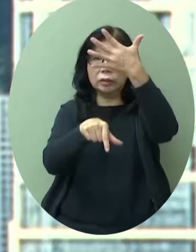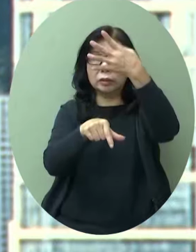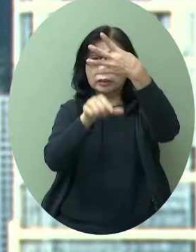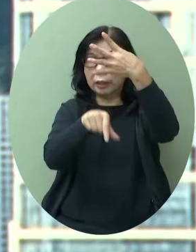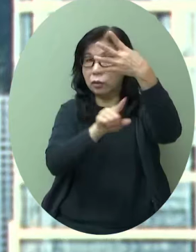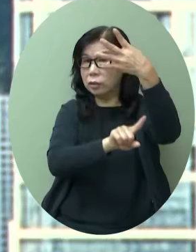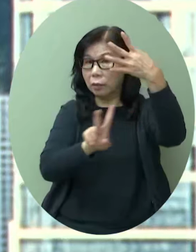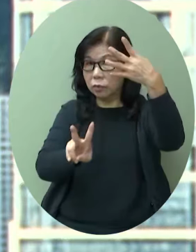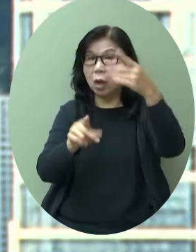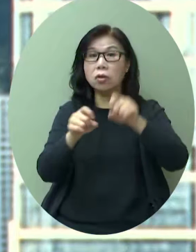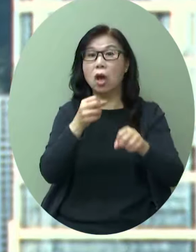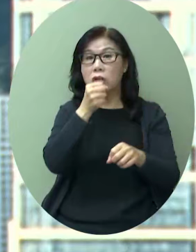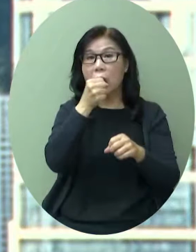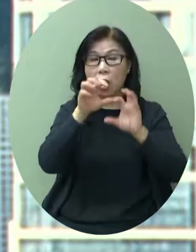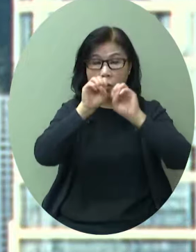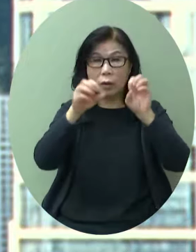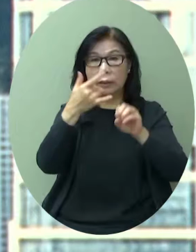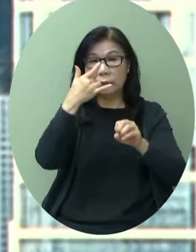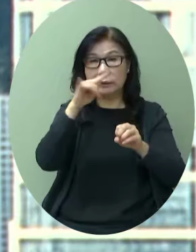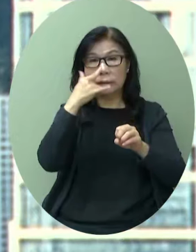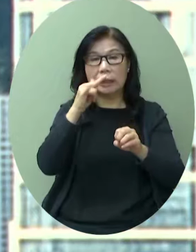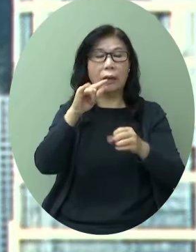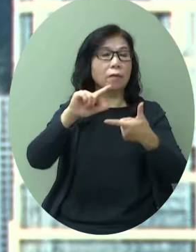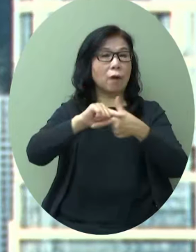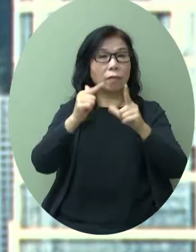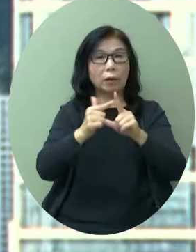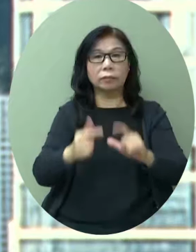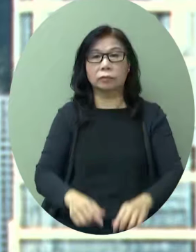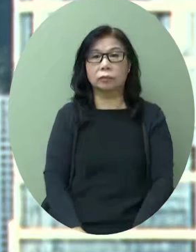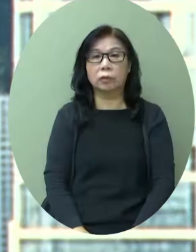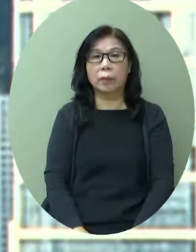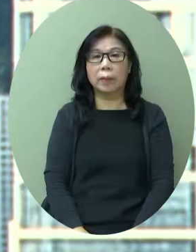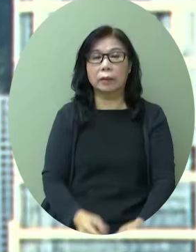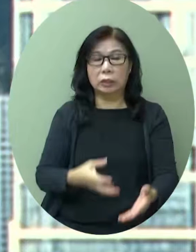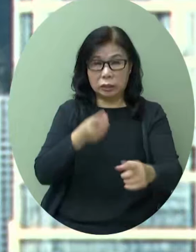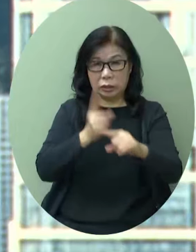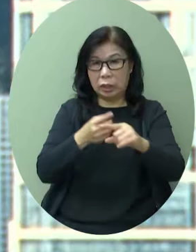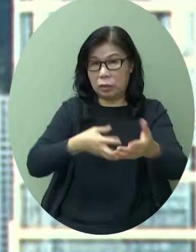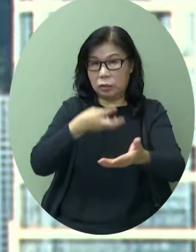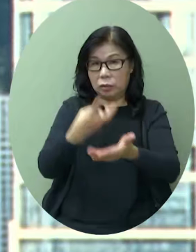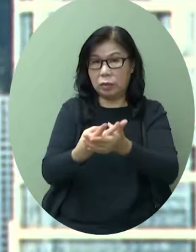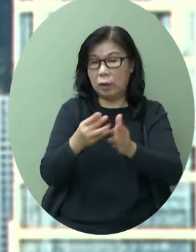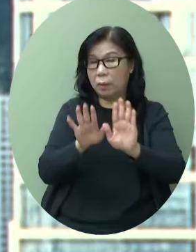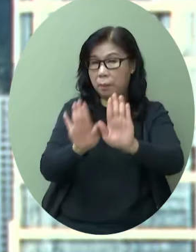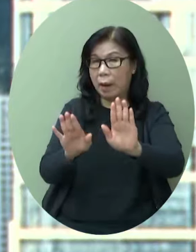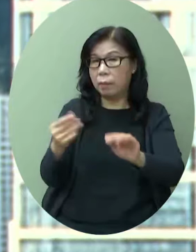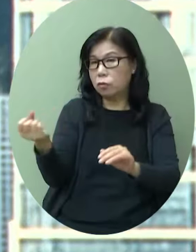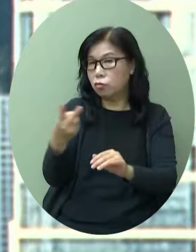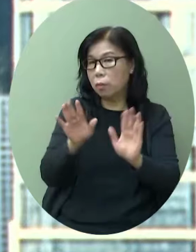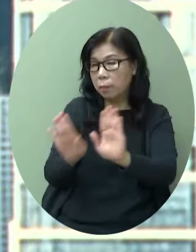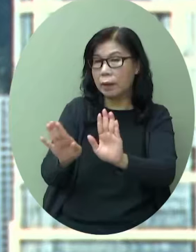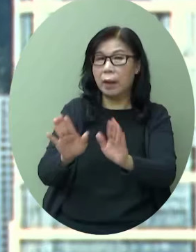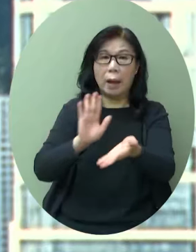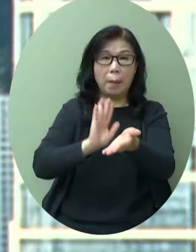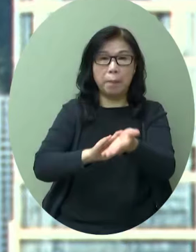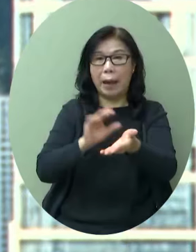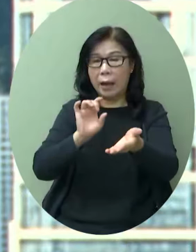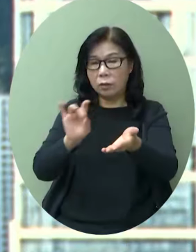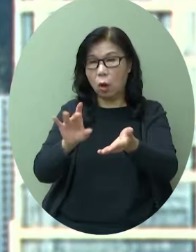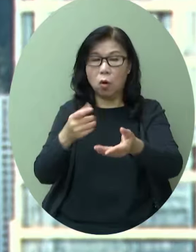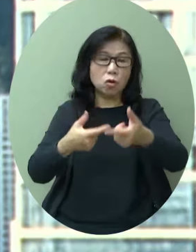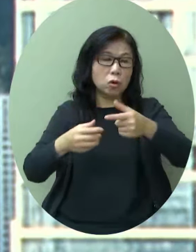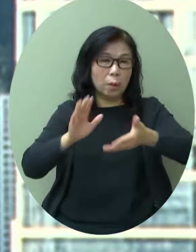err on the side of caution, in order to prevent the spread of the disease, we have to do it. And this is why we are